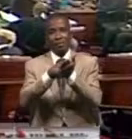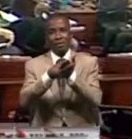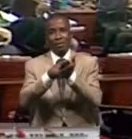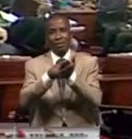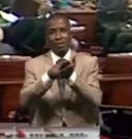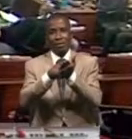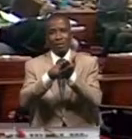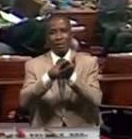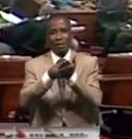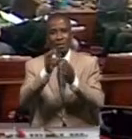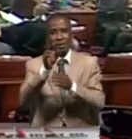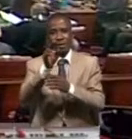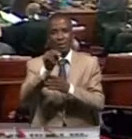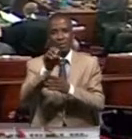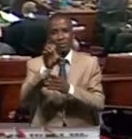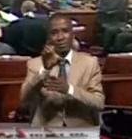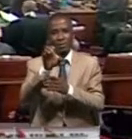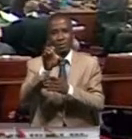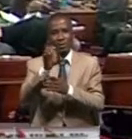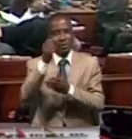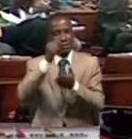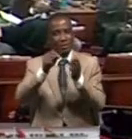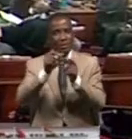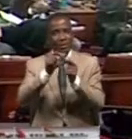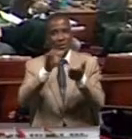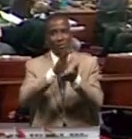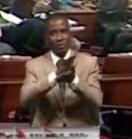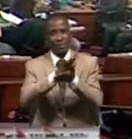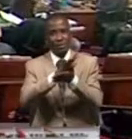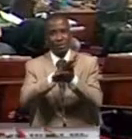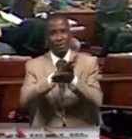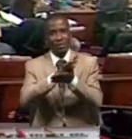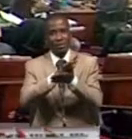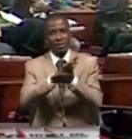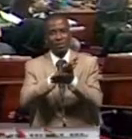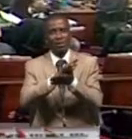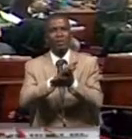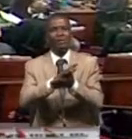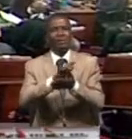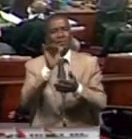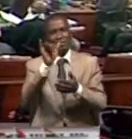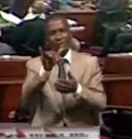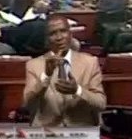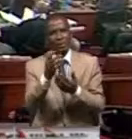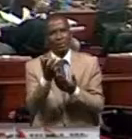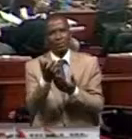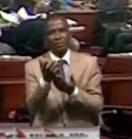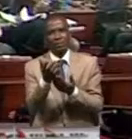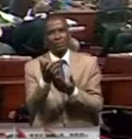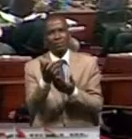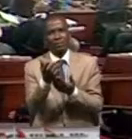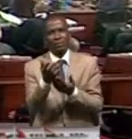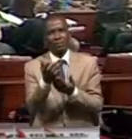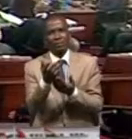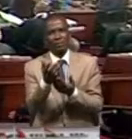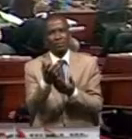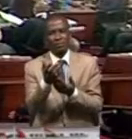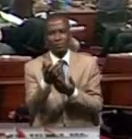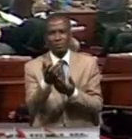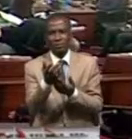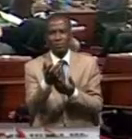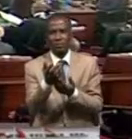Sejun Petition's witness statement. He may not have. Yes. But there are two different times. Yes.